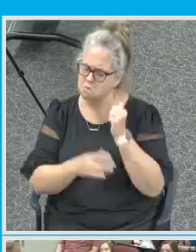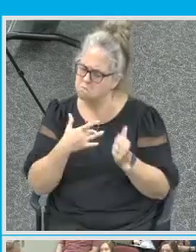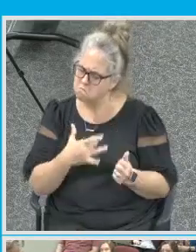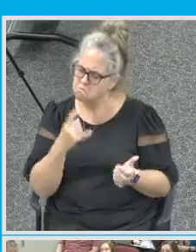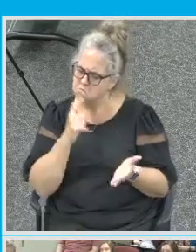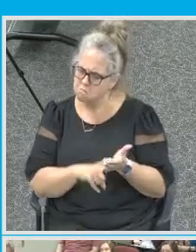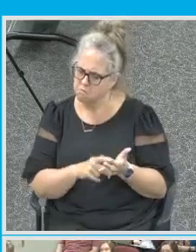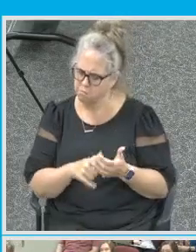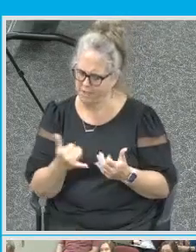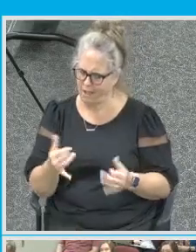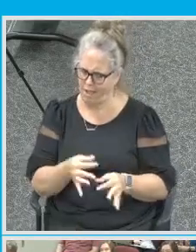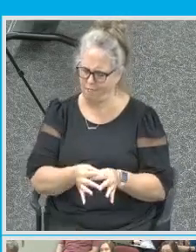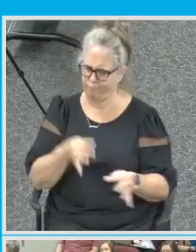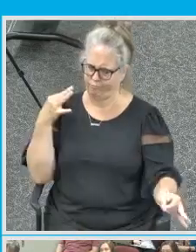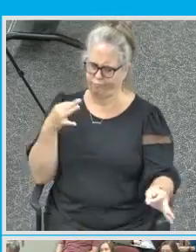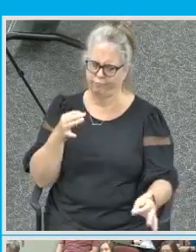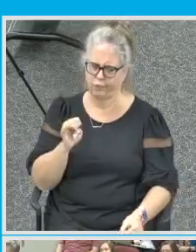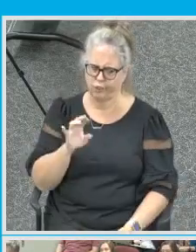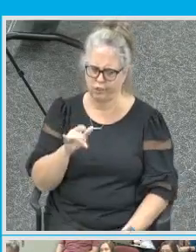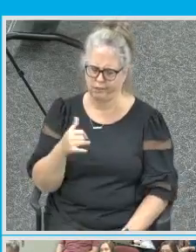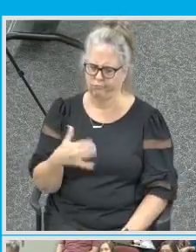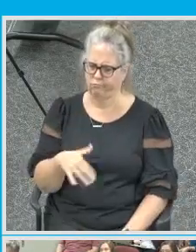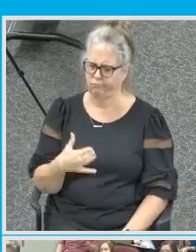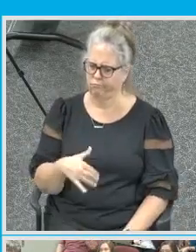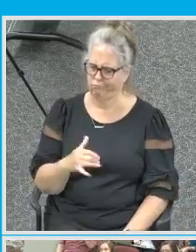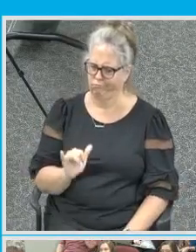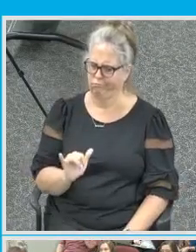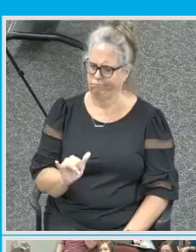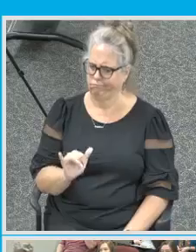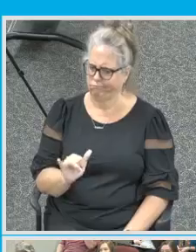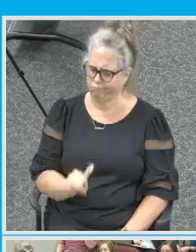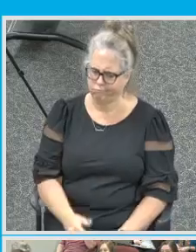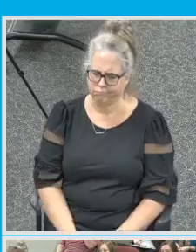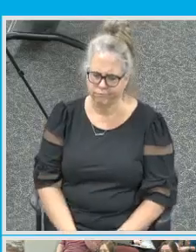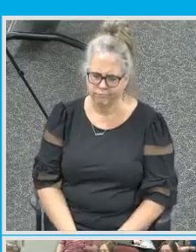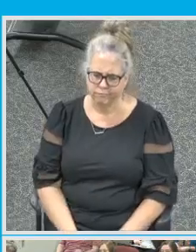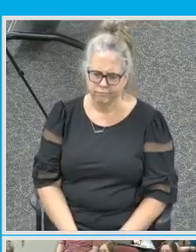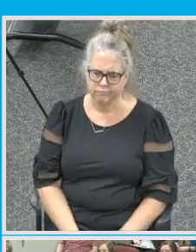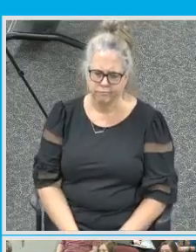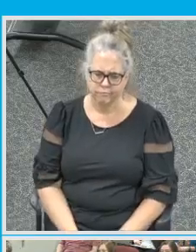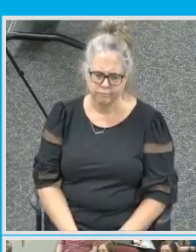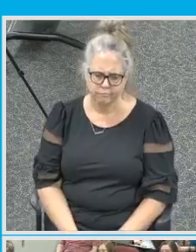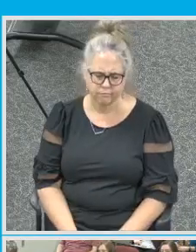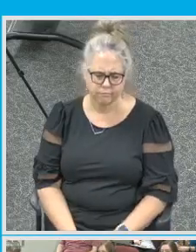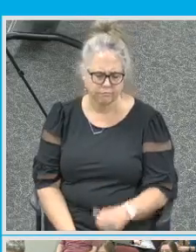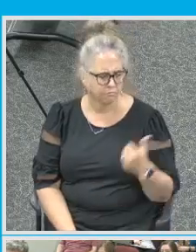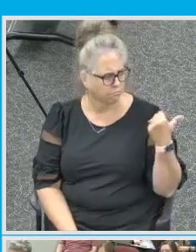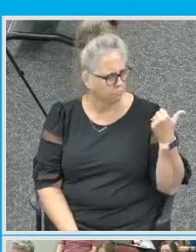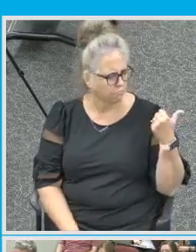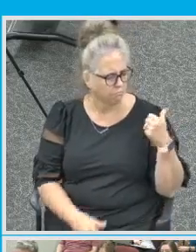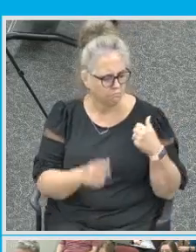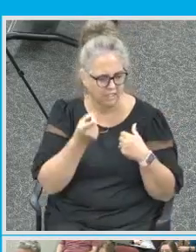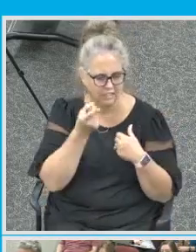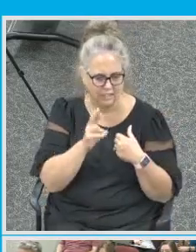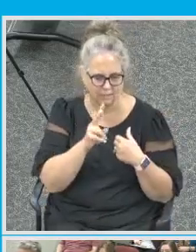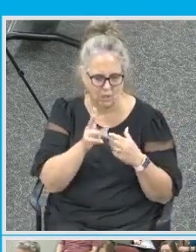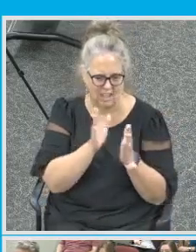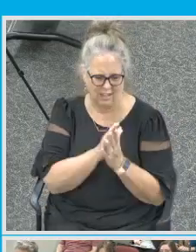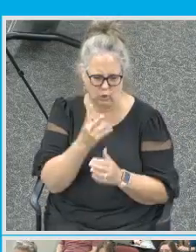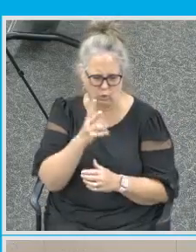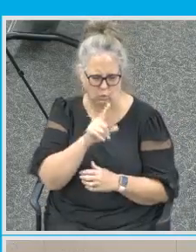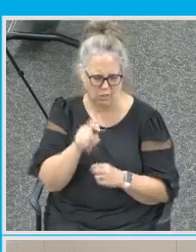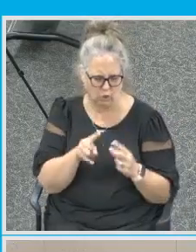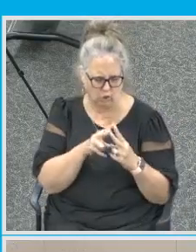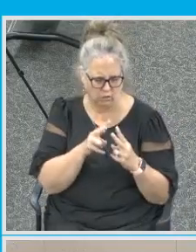Thank you. Can can I ask two questions, please? One, the first question, Dr. Albanese, you might have mentioned it already, but can